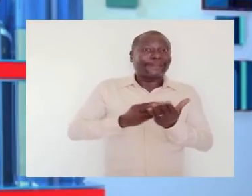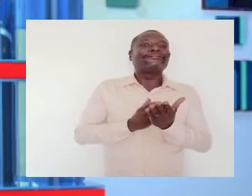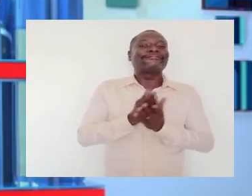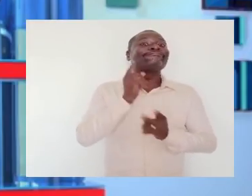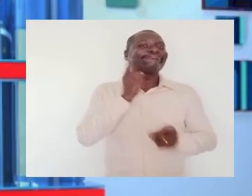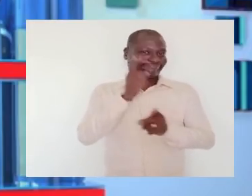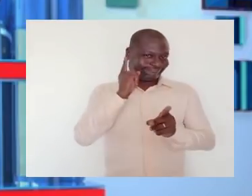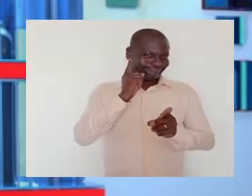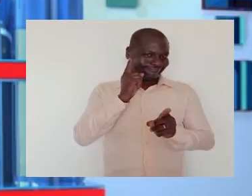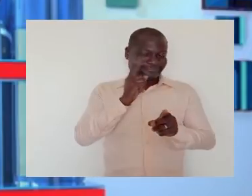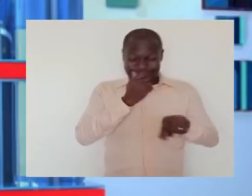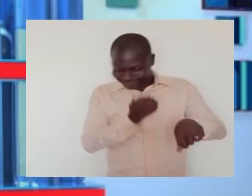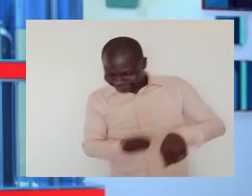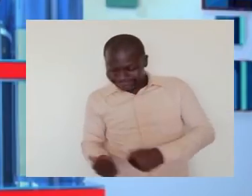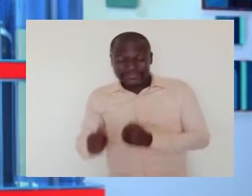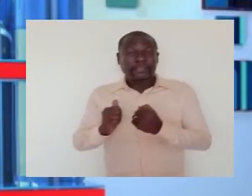am baptizing eye